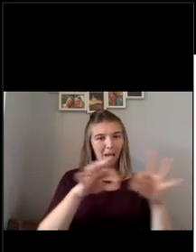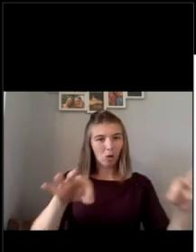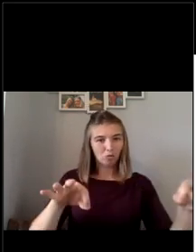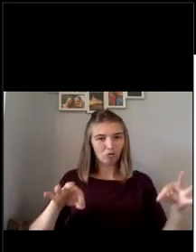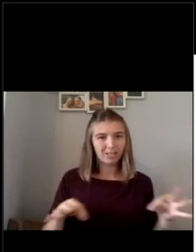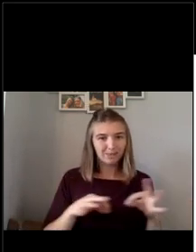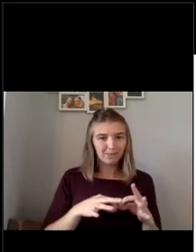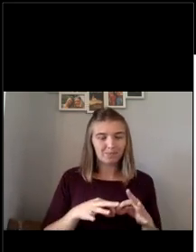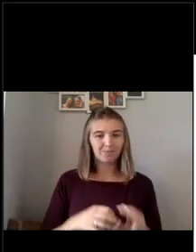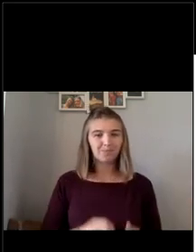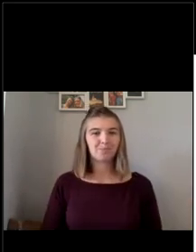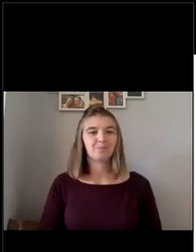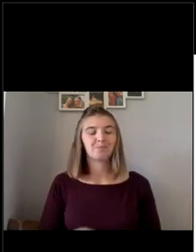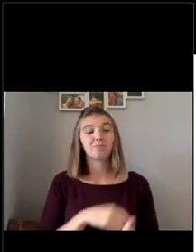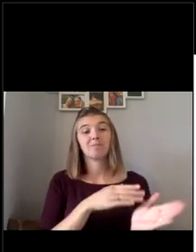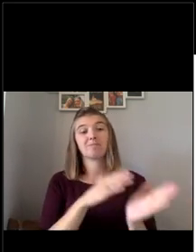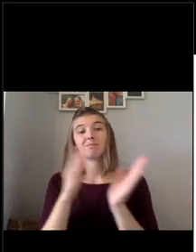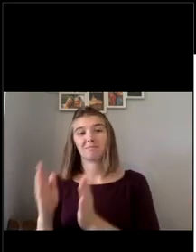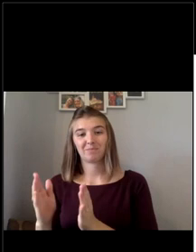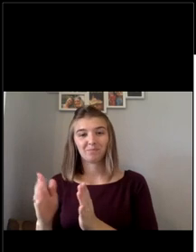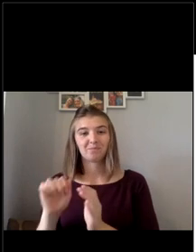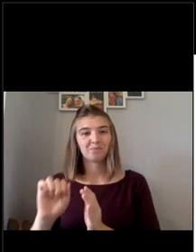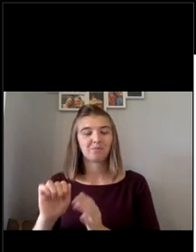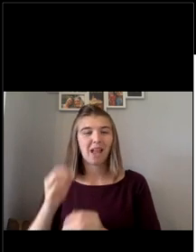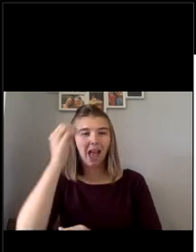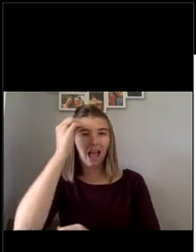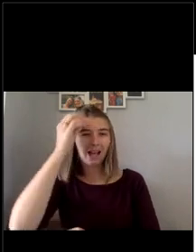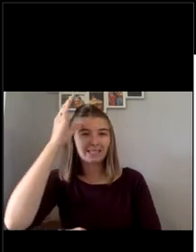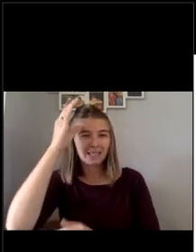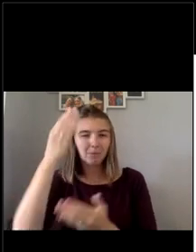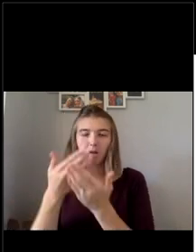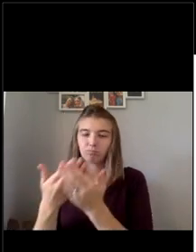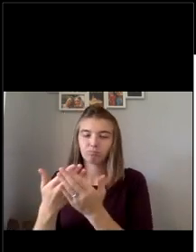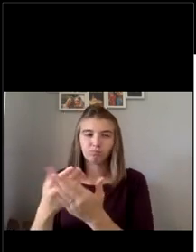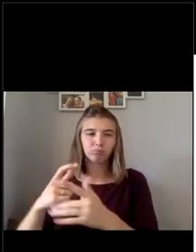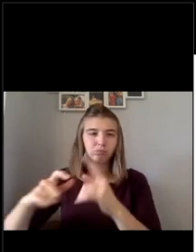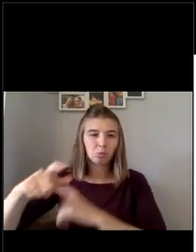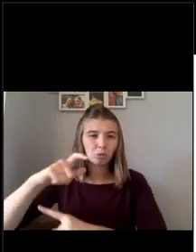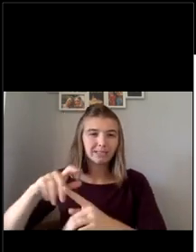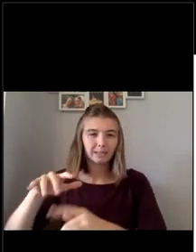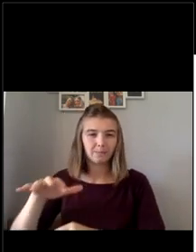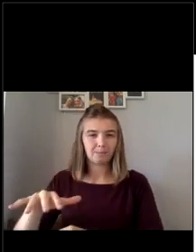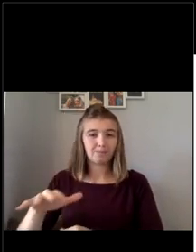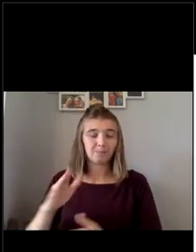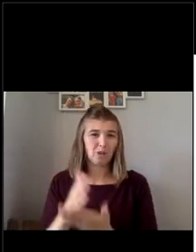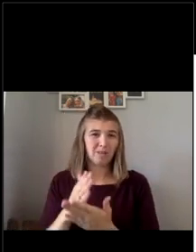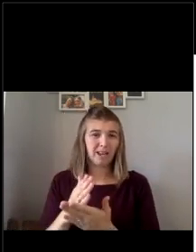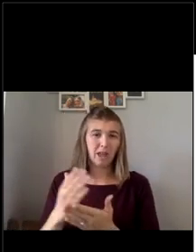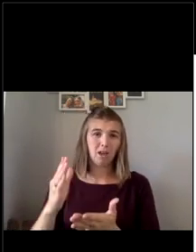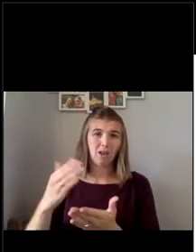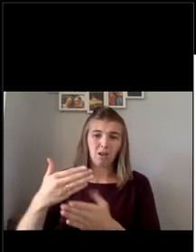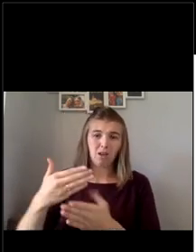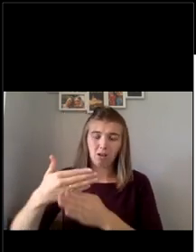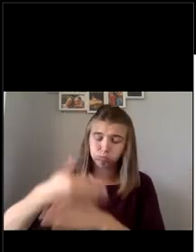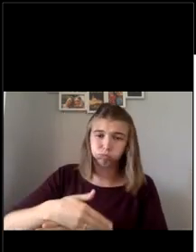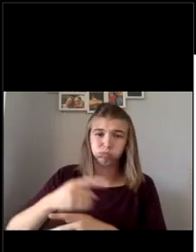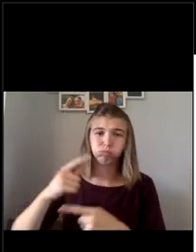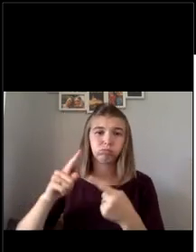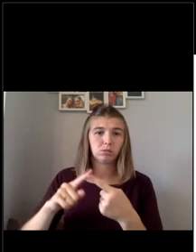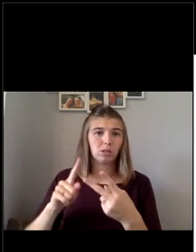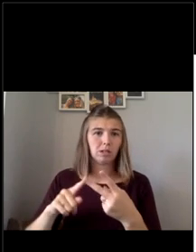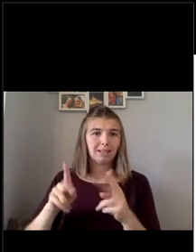know can be quite unpredictable. The high workload, the deadlines kind of make it very difficult